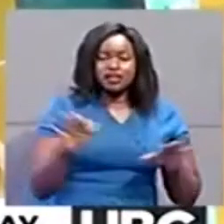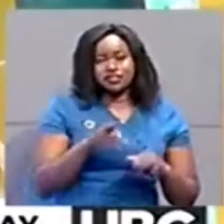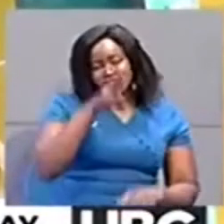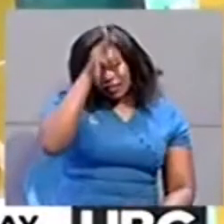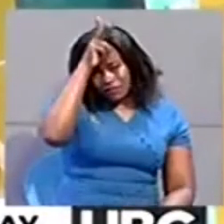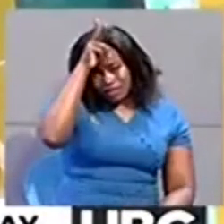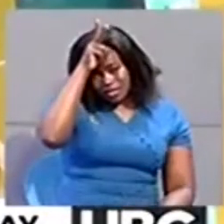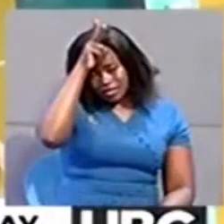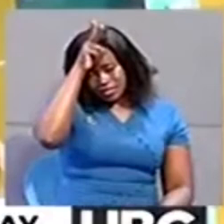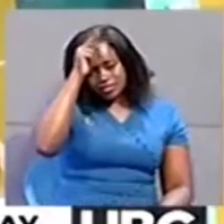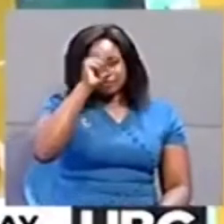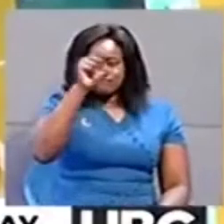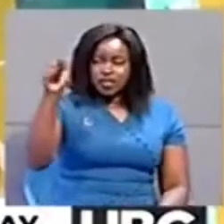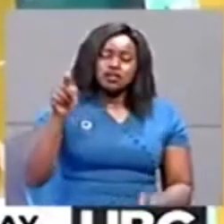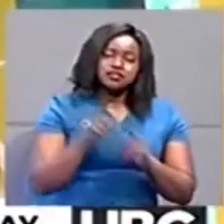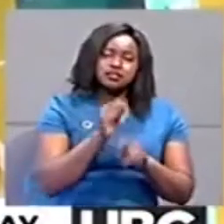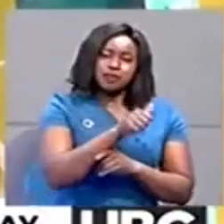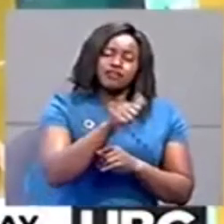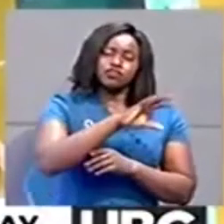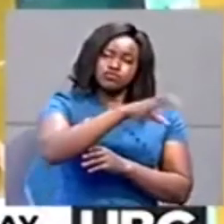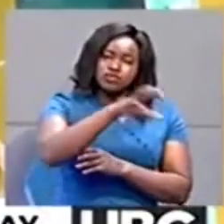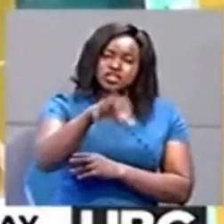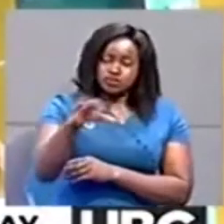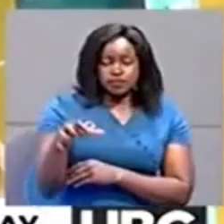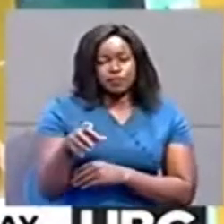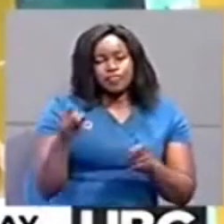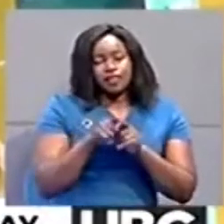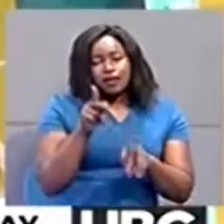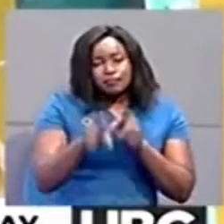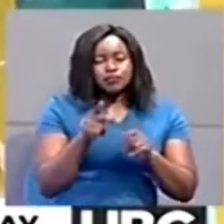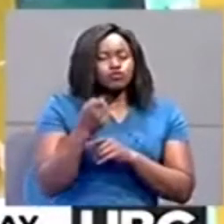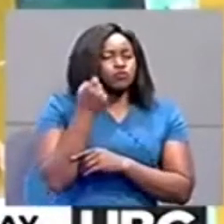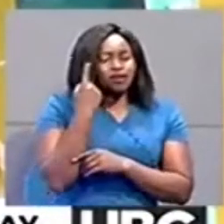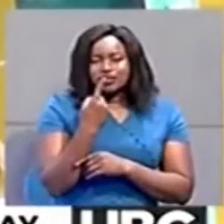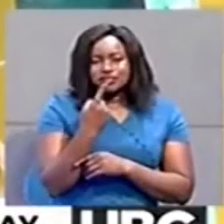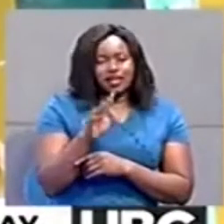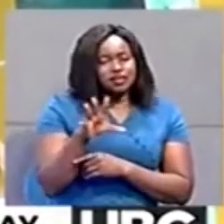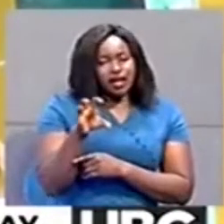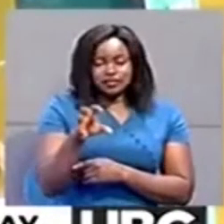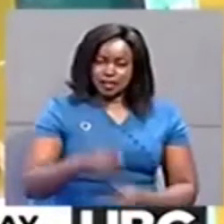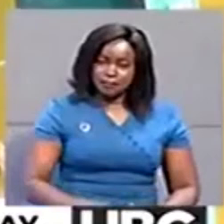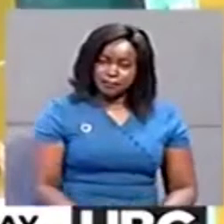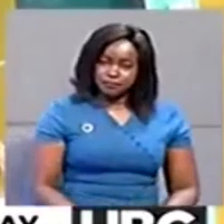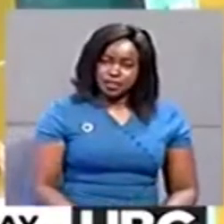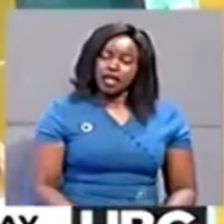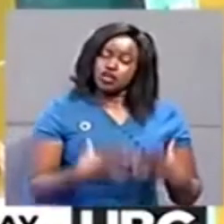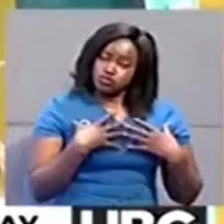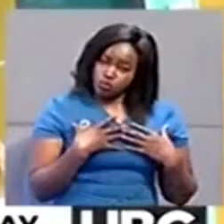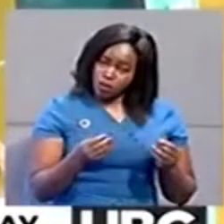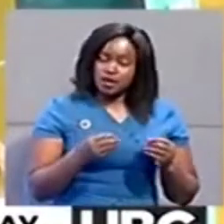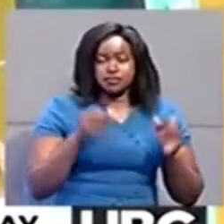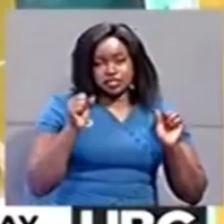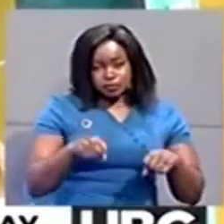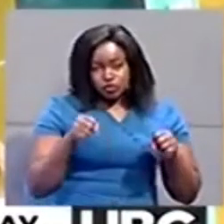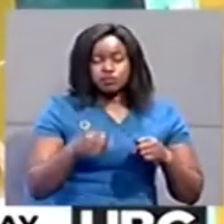every region of Uganda for people to get to know about childhood cancer. The cure is possible if